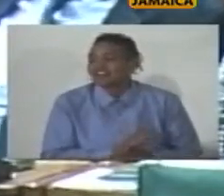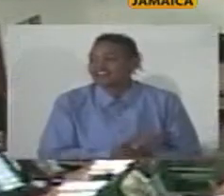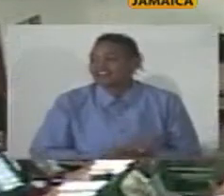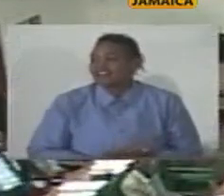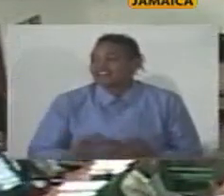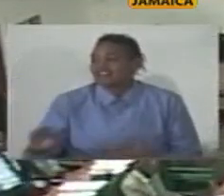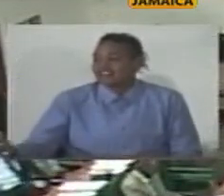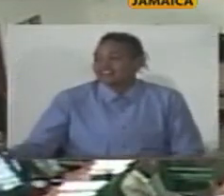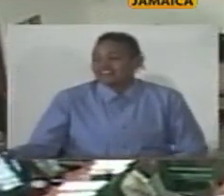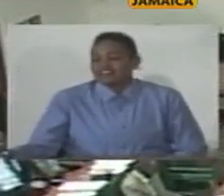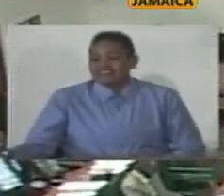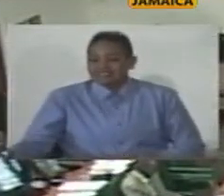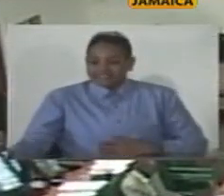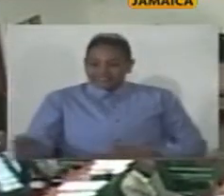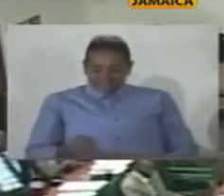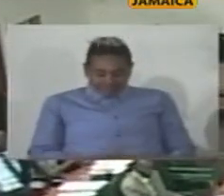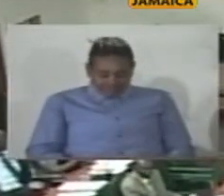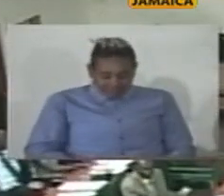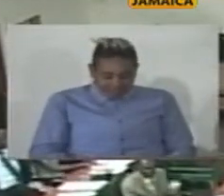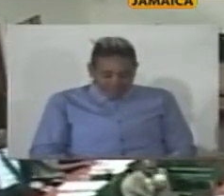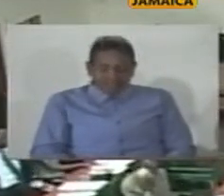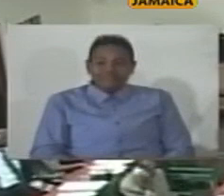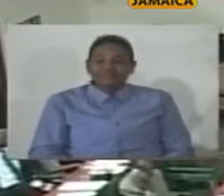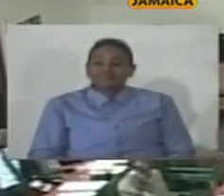That's true.